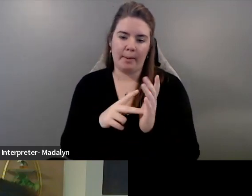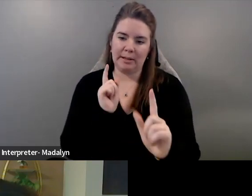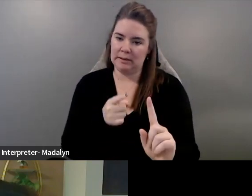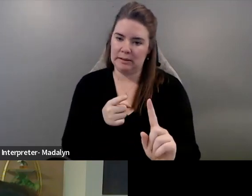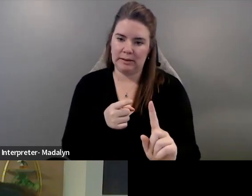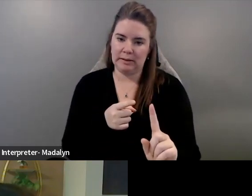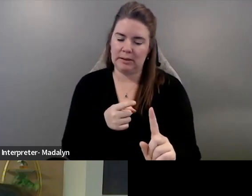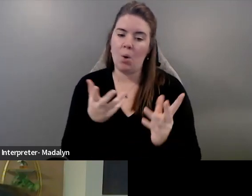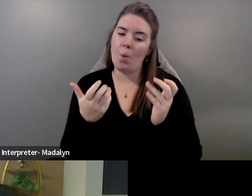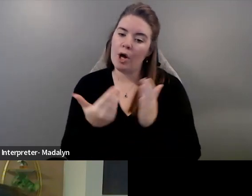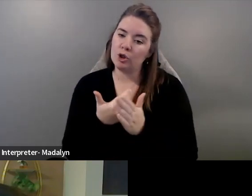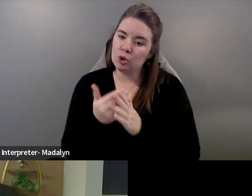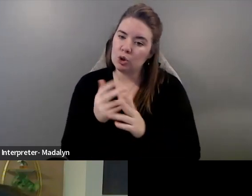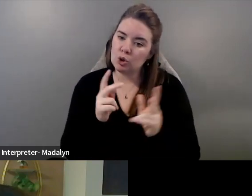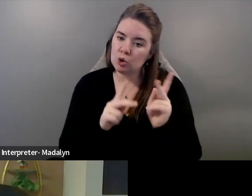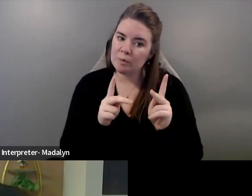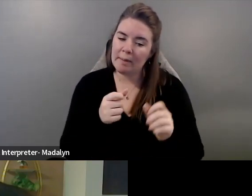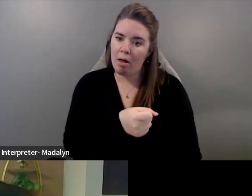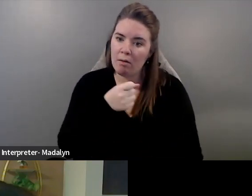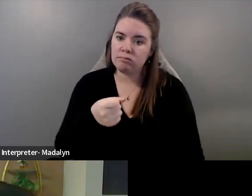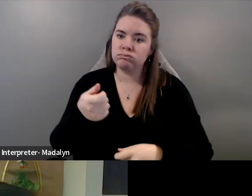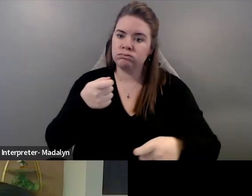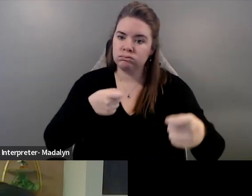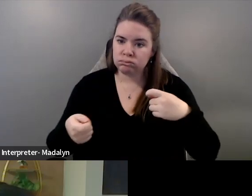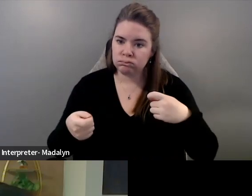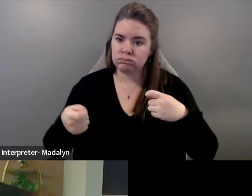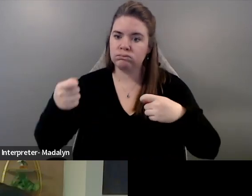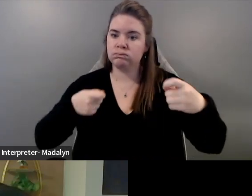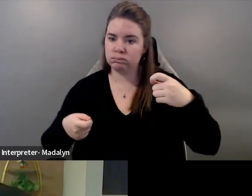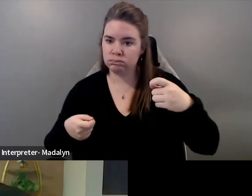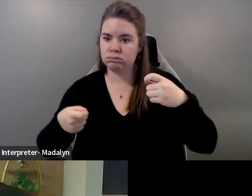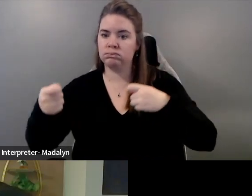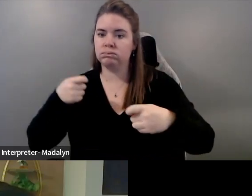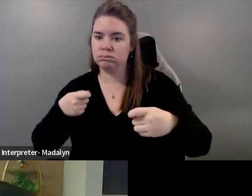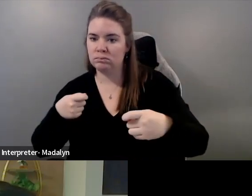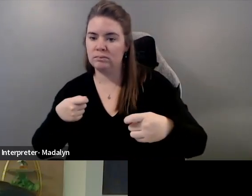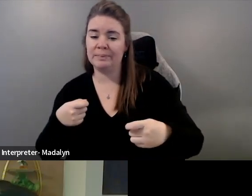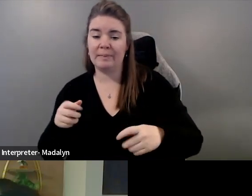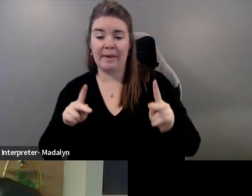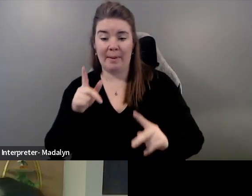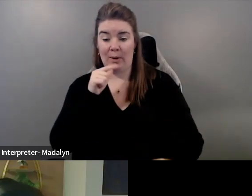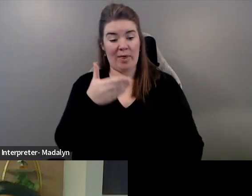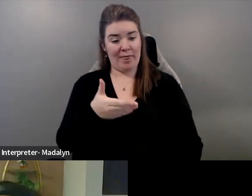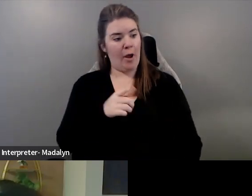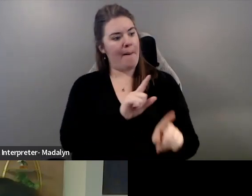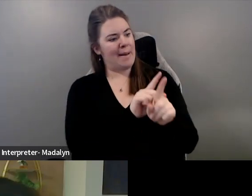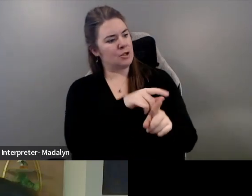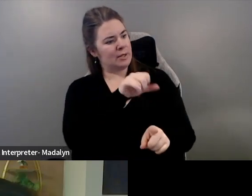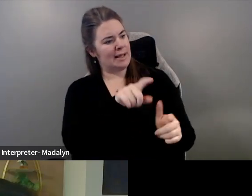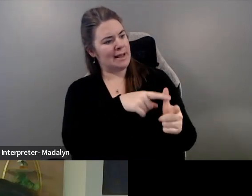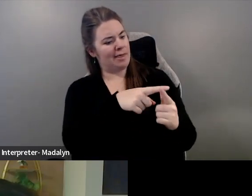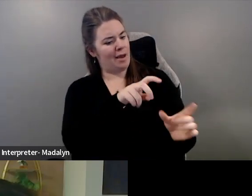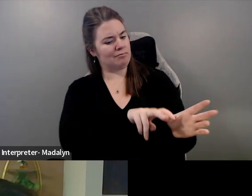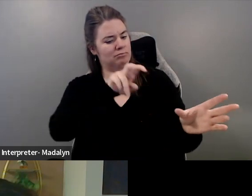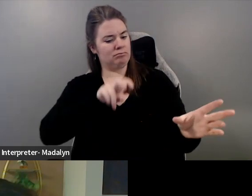new people with new perspectives to come onto the board. We want the people who've been there for a while to mentor those folks and then step away and say, you know